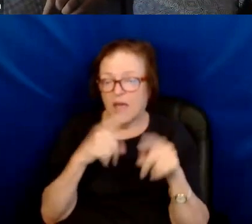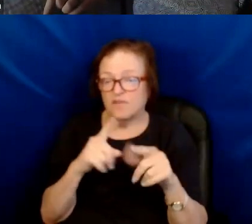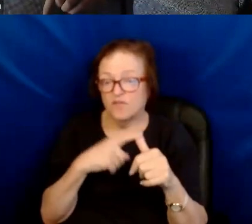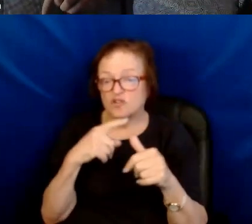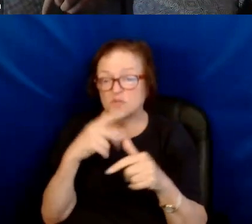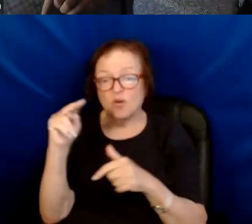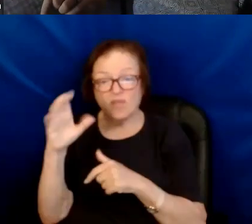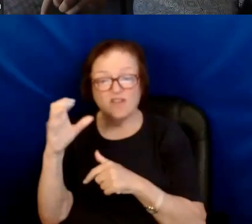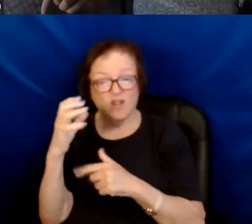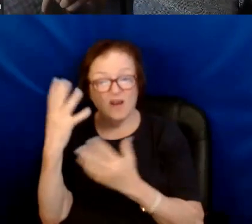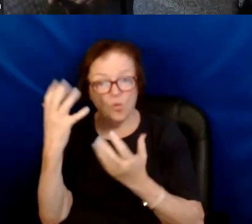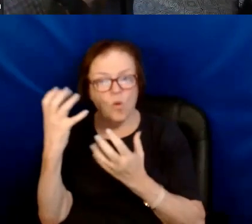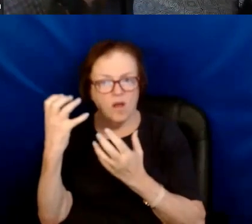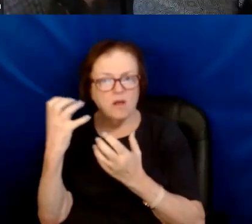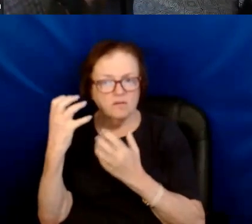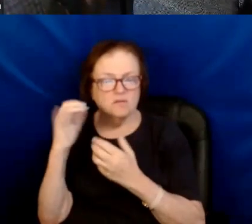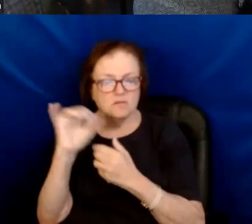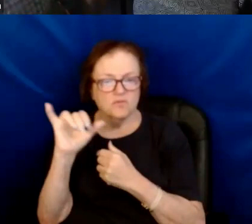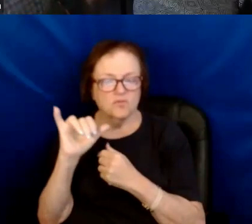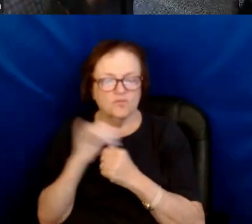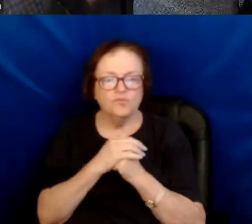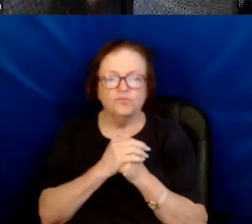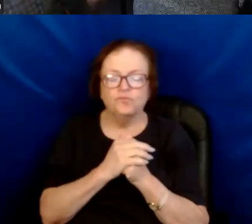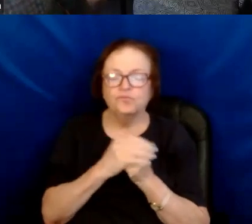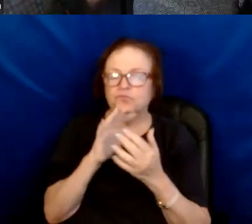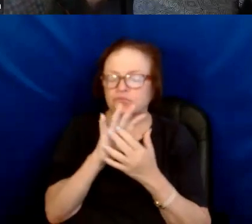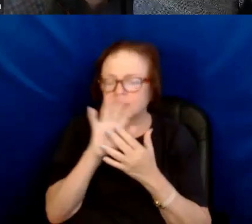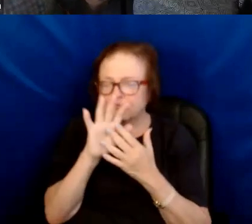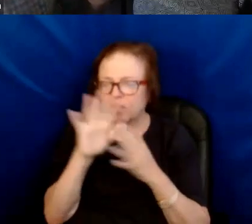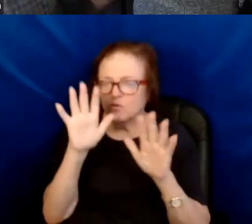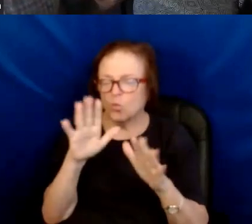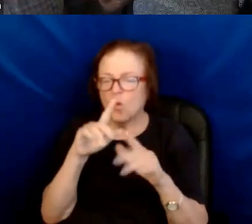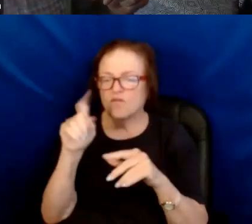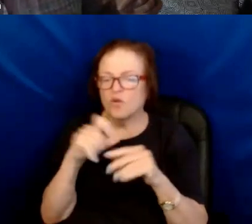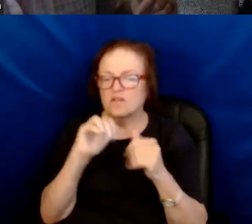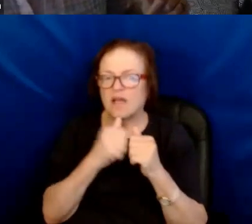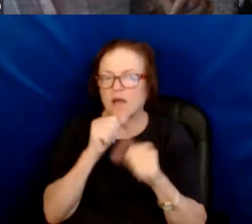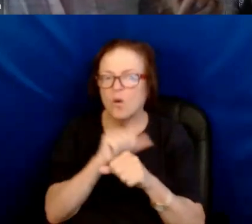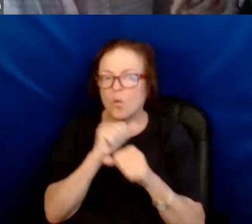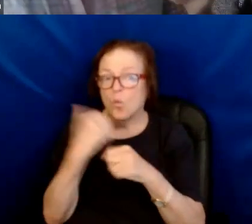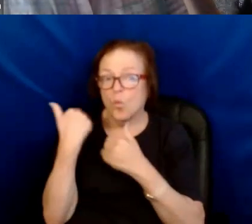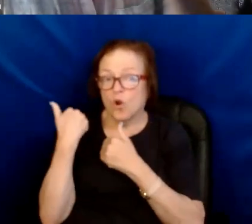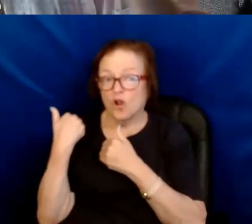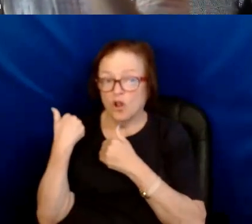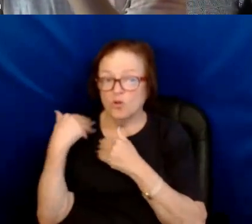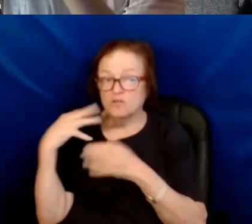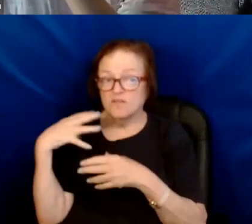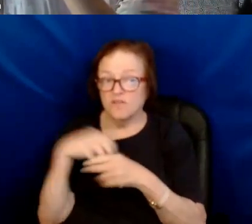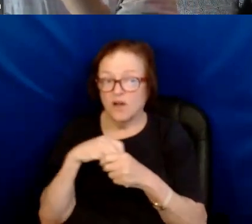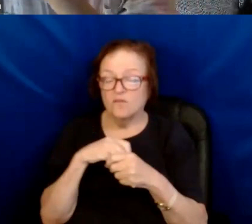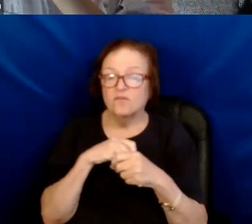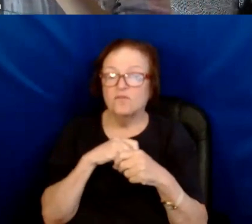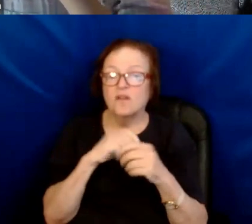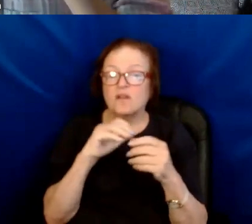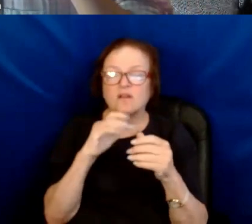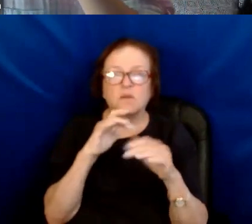interested in this. And there was a wonderful question about how workload comes into play. So early on, 10